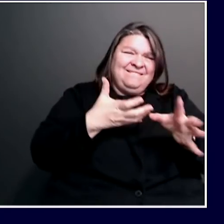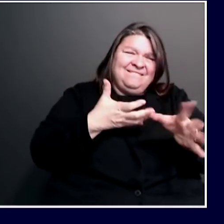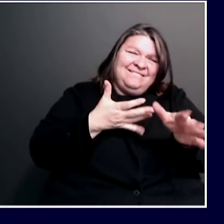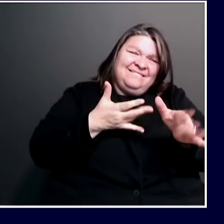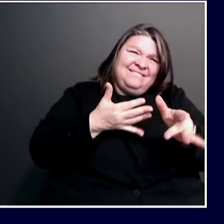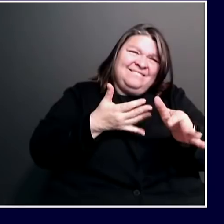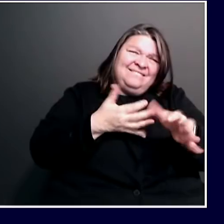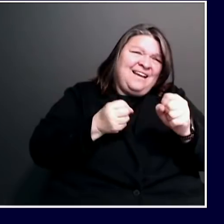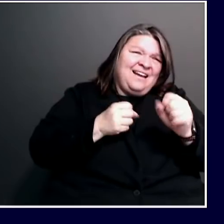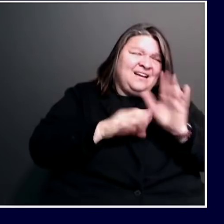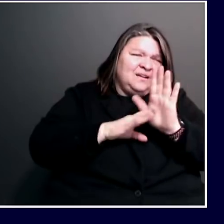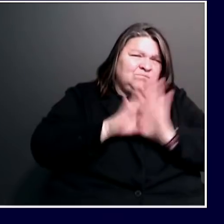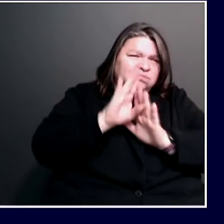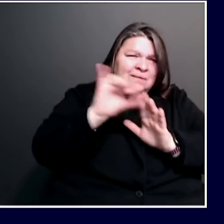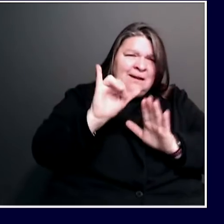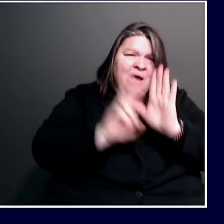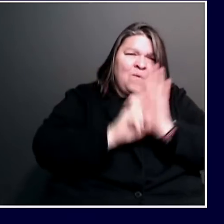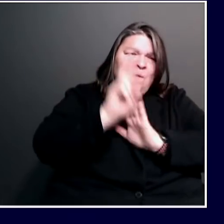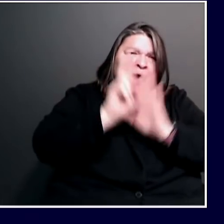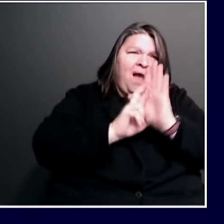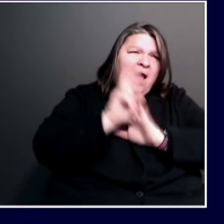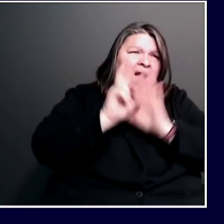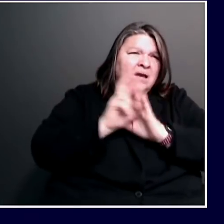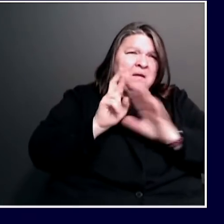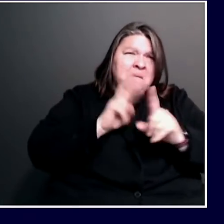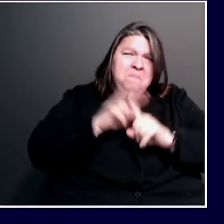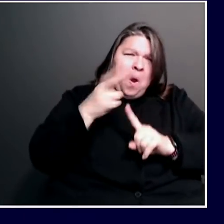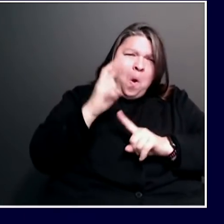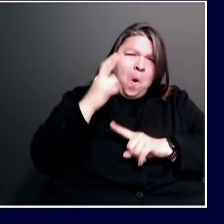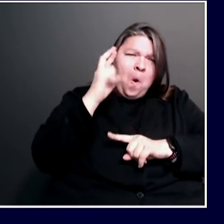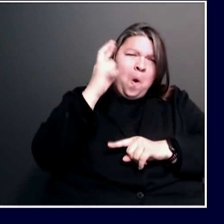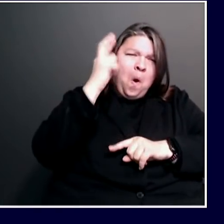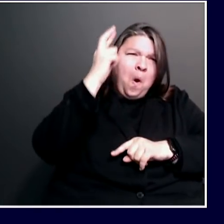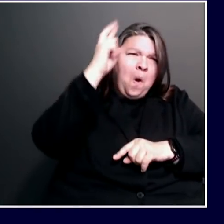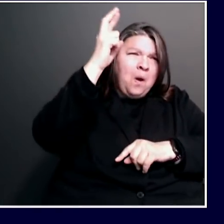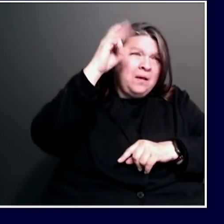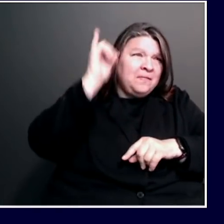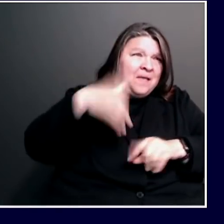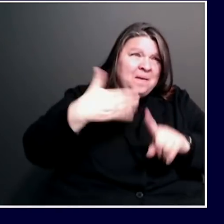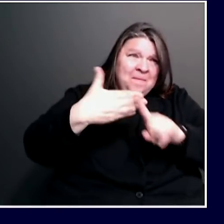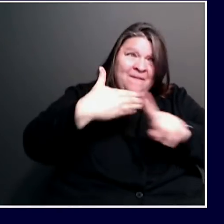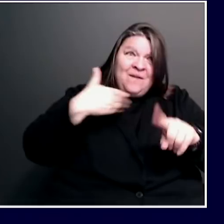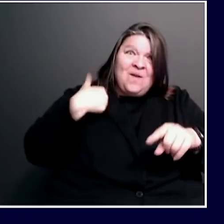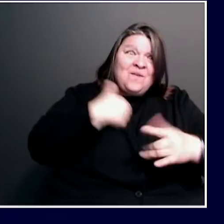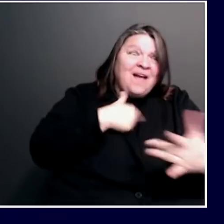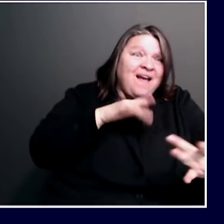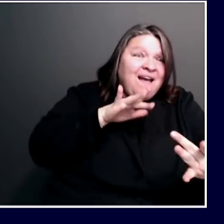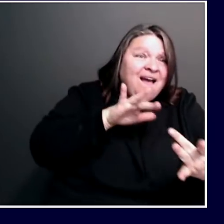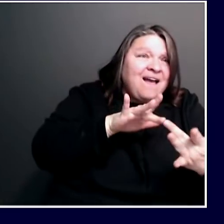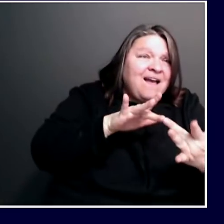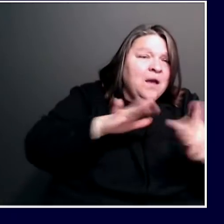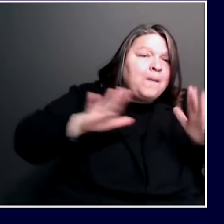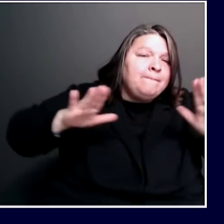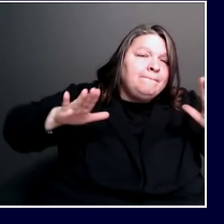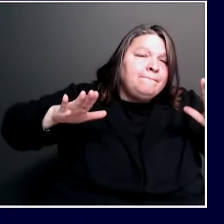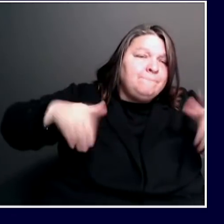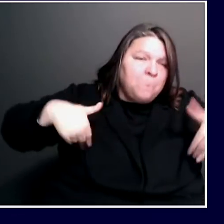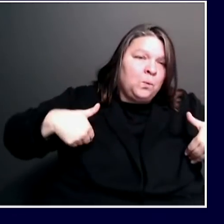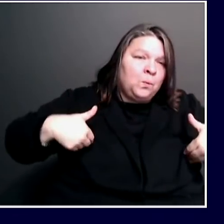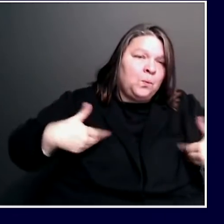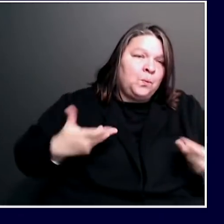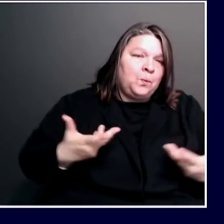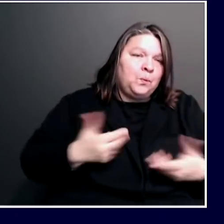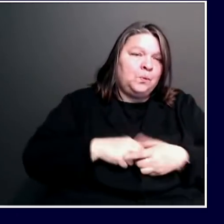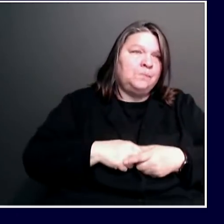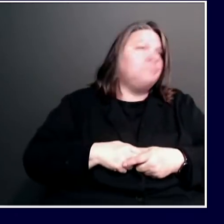the track before public health even gets its shoes on. That's important because contact tracing is based